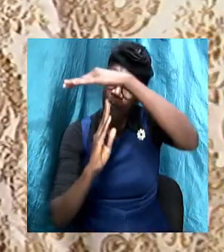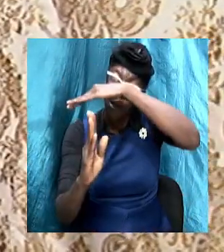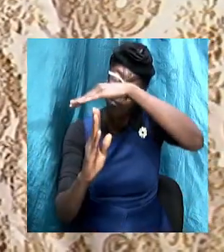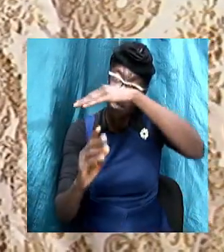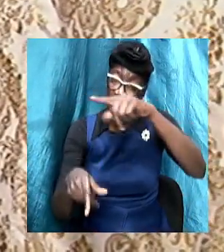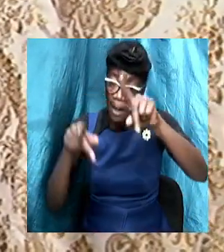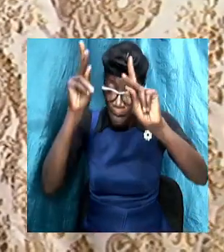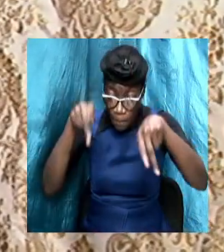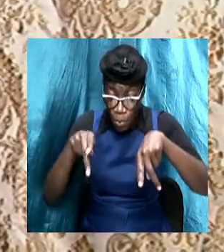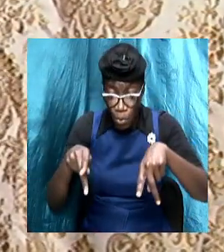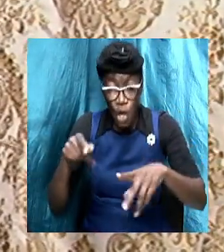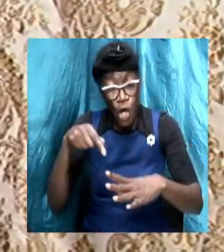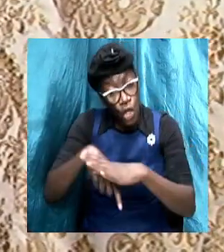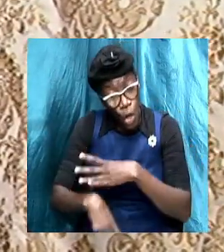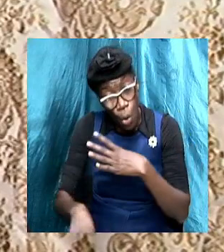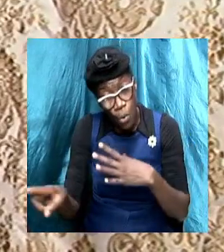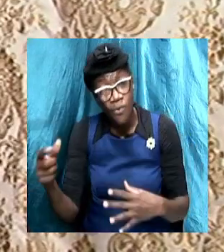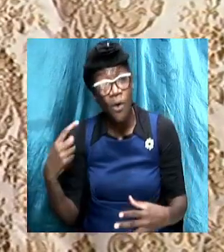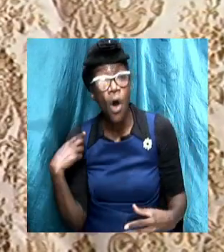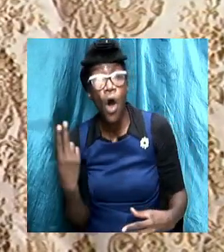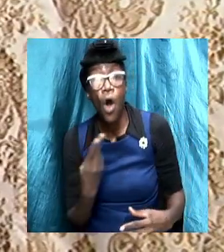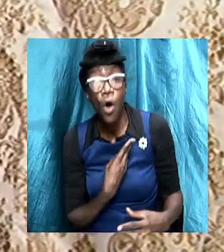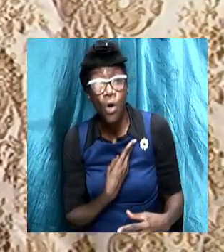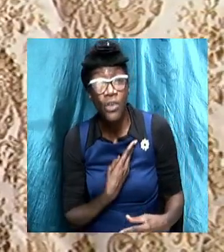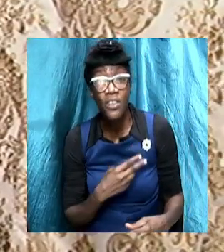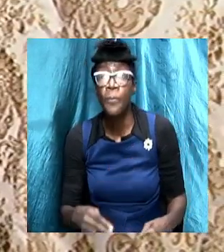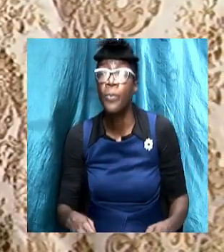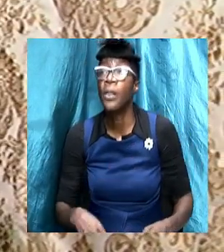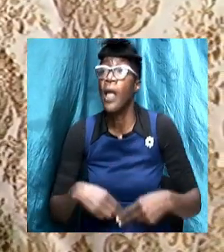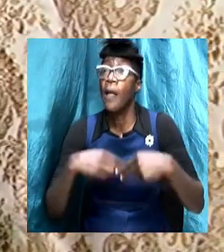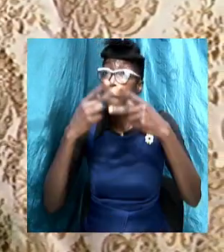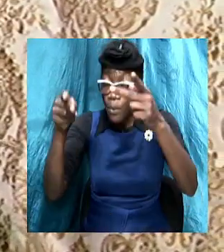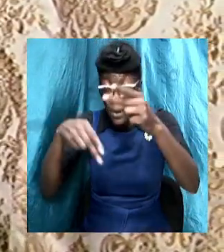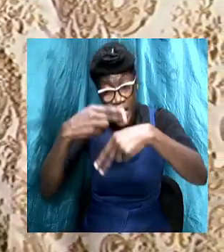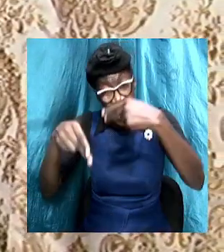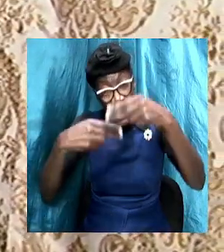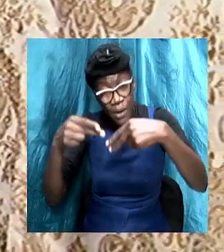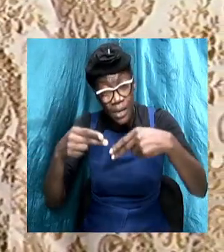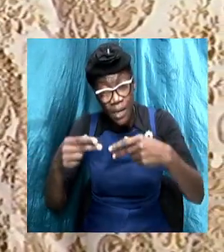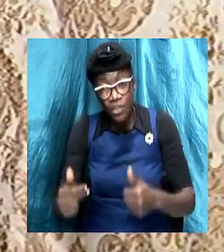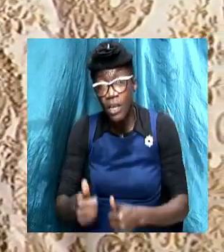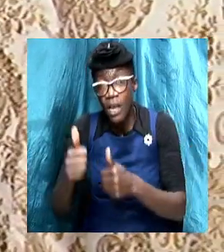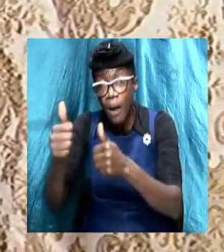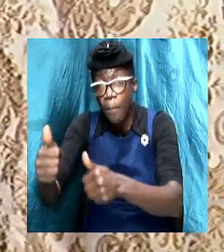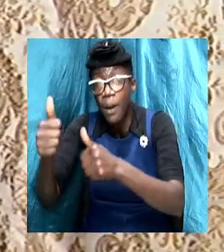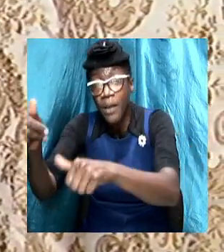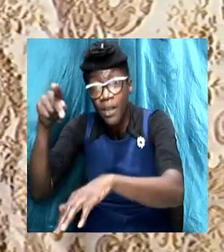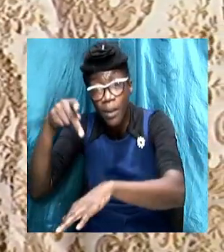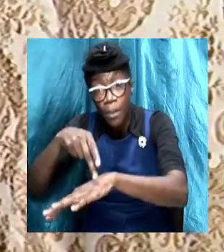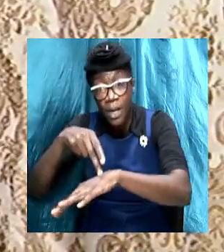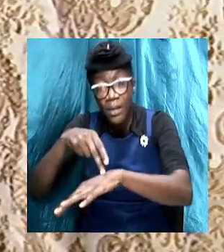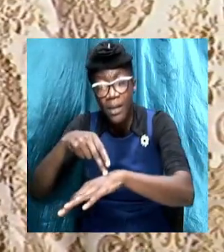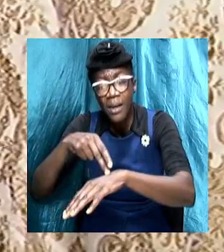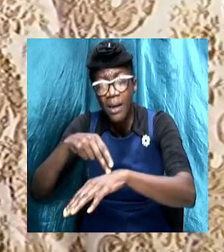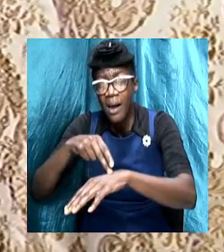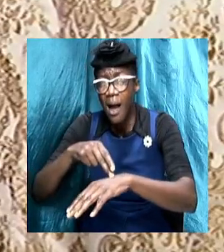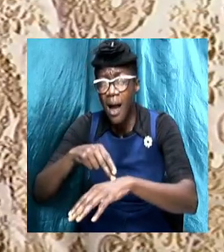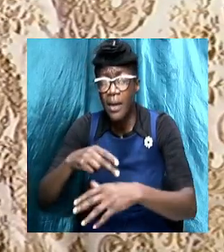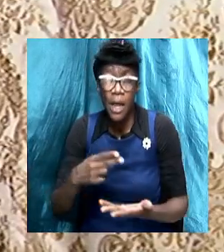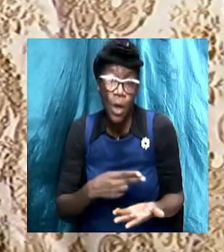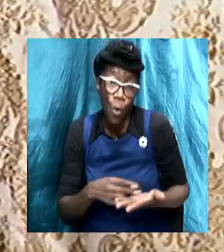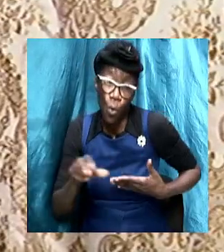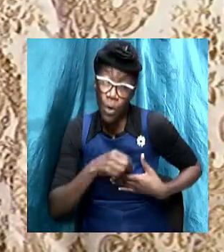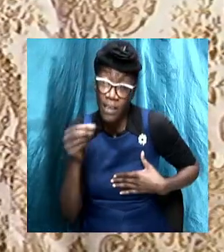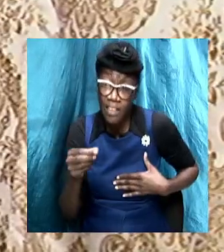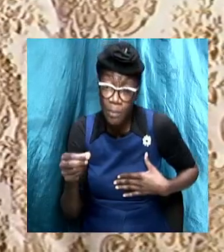in imparting the heritage, the Apostle Paul, under the inspiration of the Holy Ghost, he